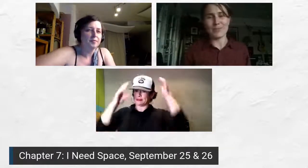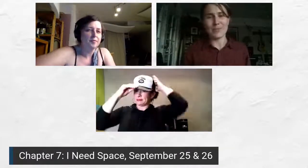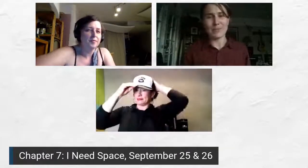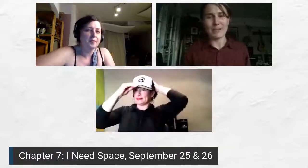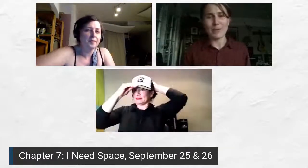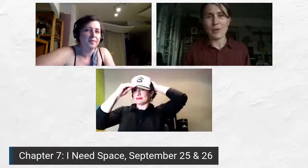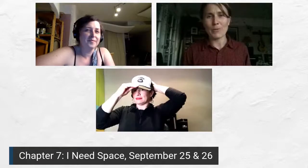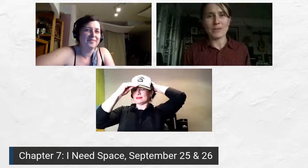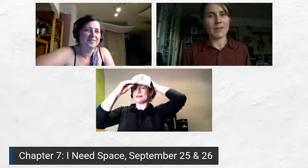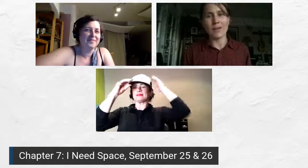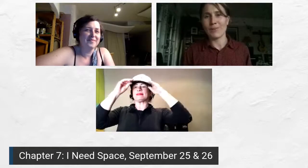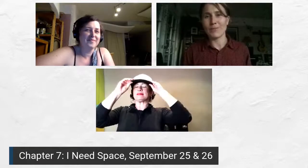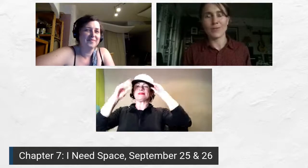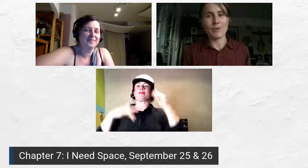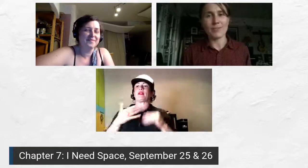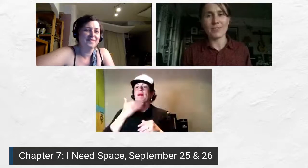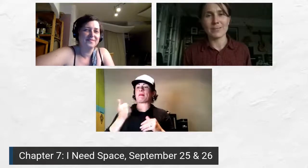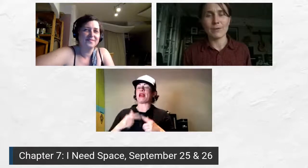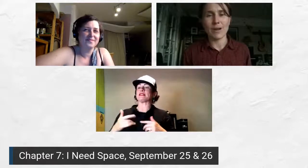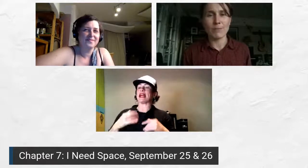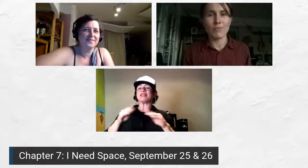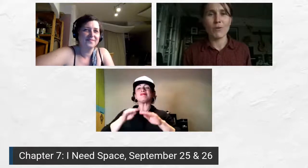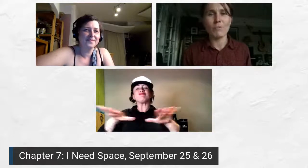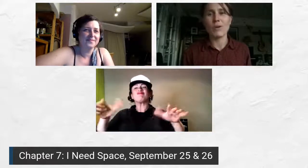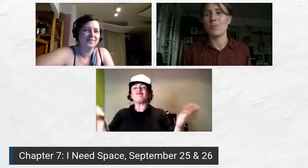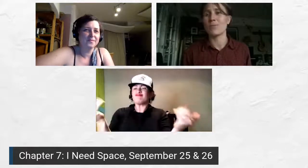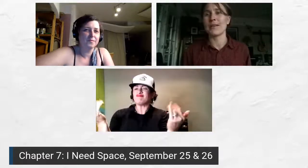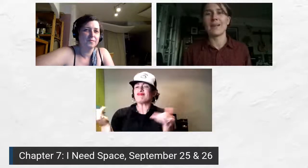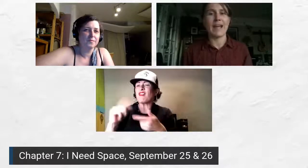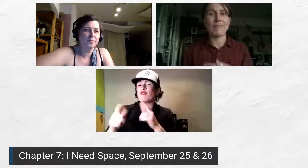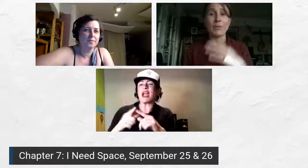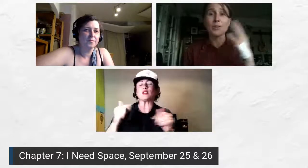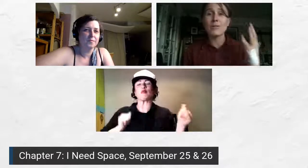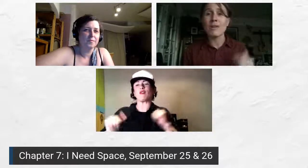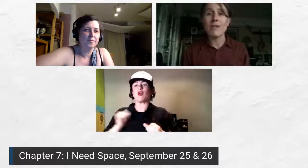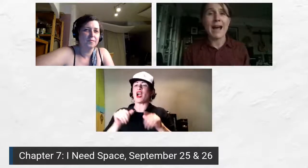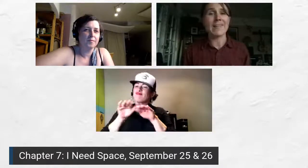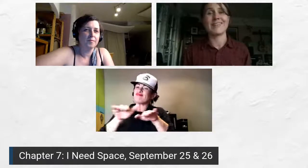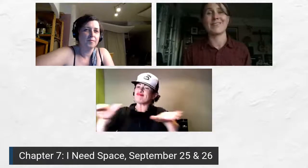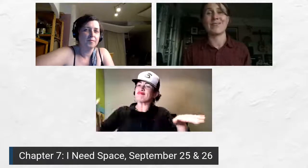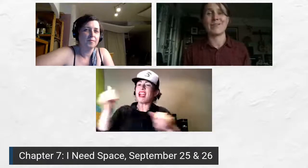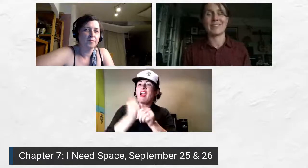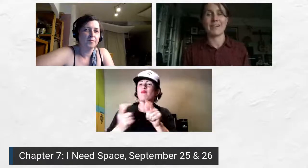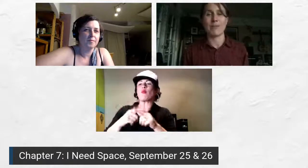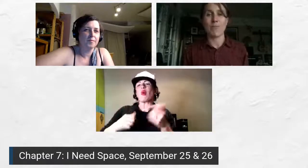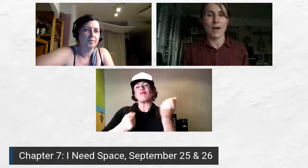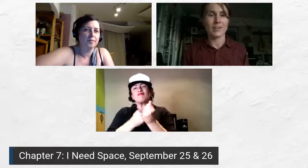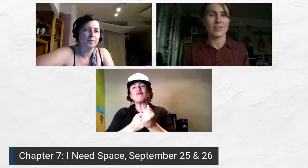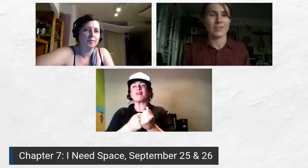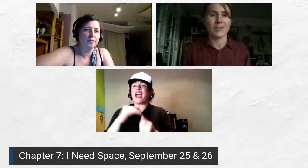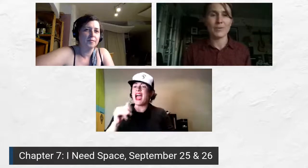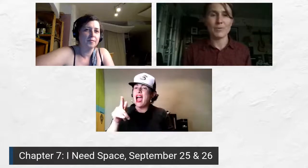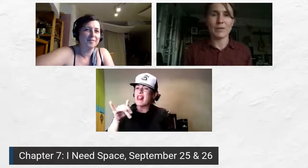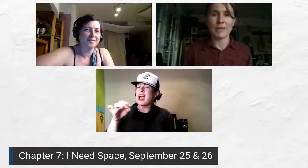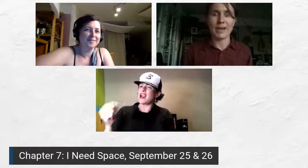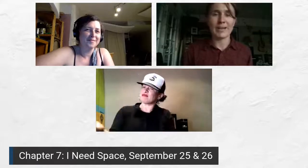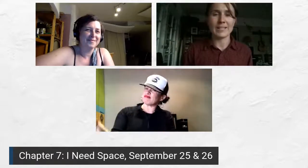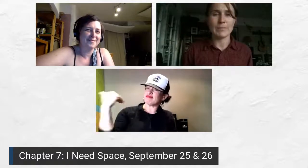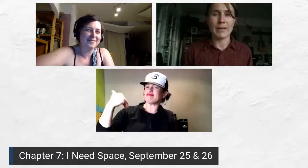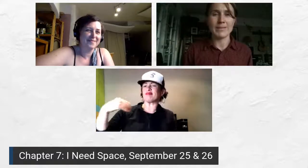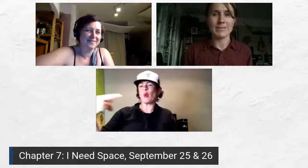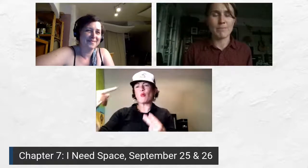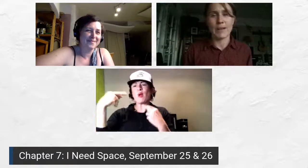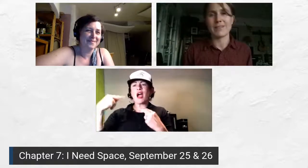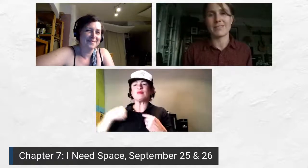of what this feels like. We hope you tell all of your queer friends to come perform. We hope you tell everyone you know, allies included, to come watch. We want to make I